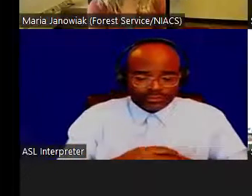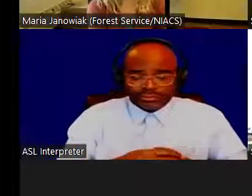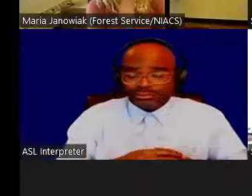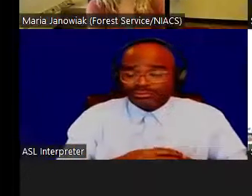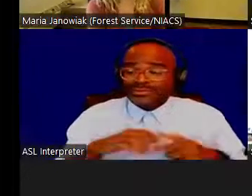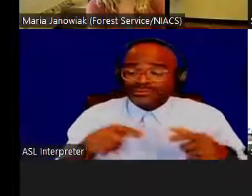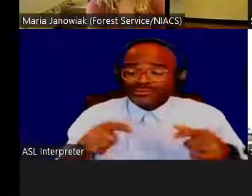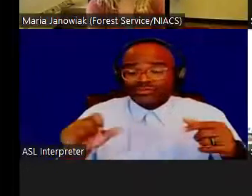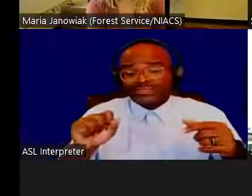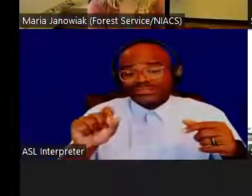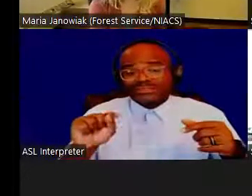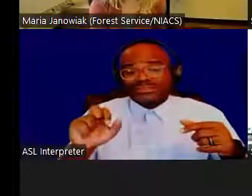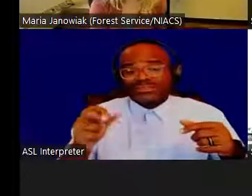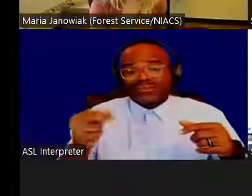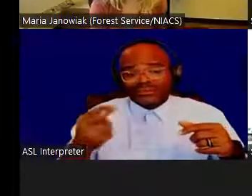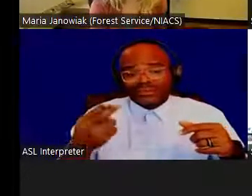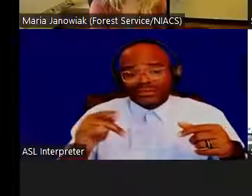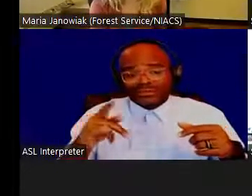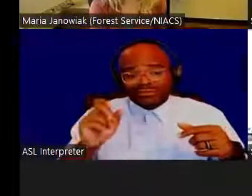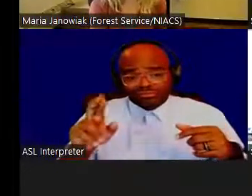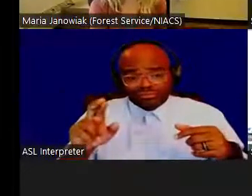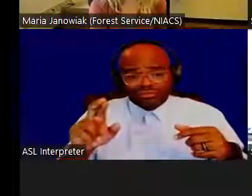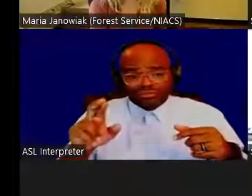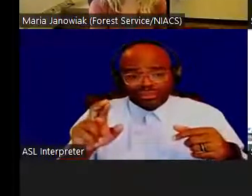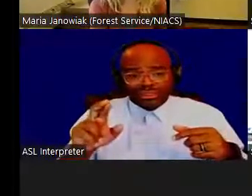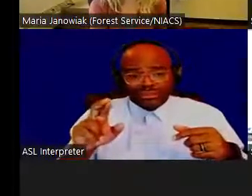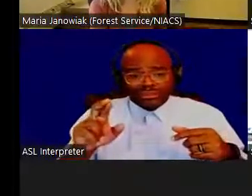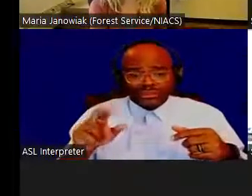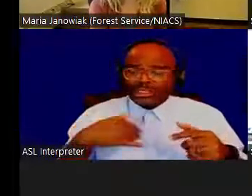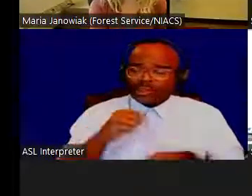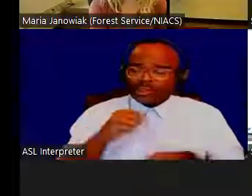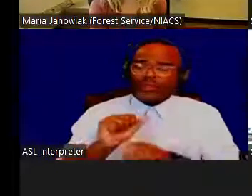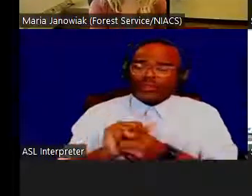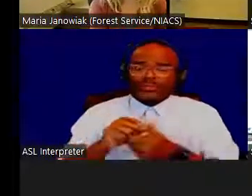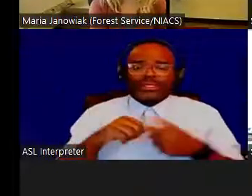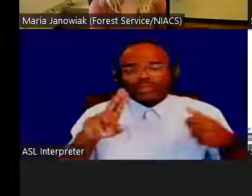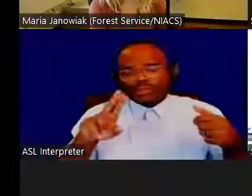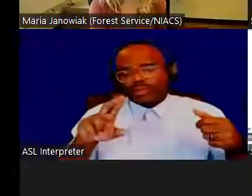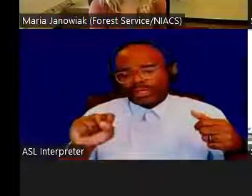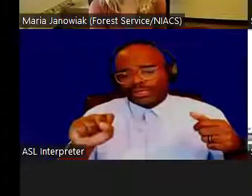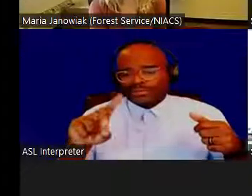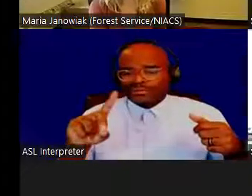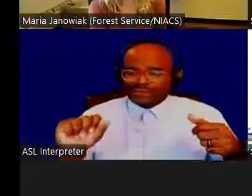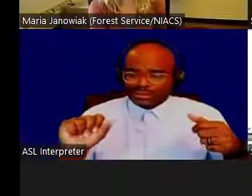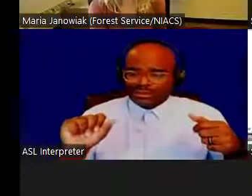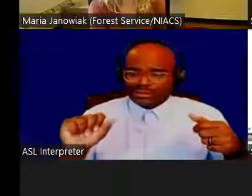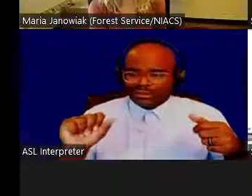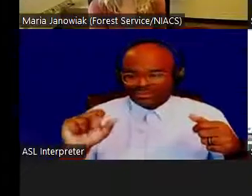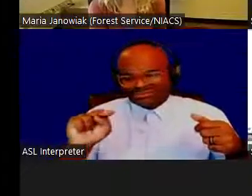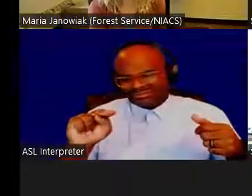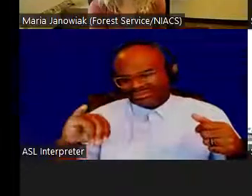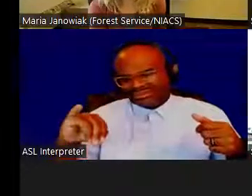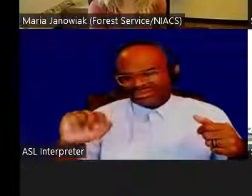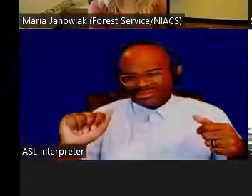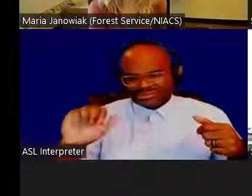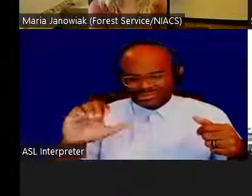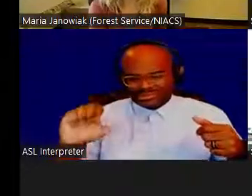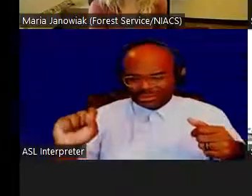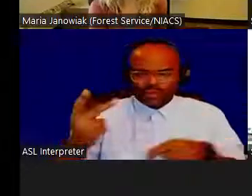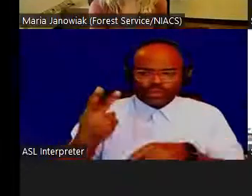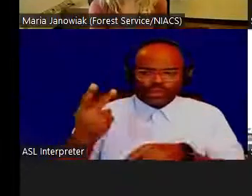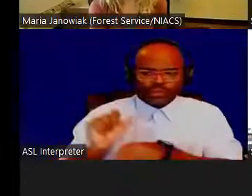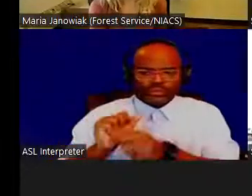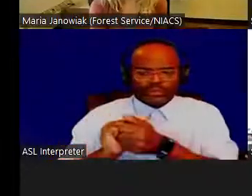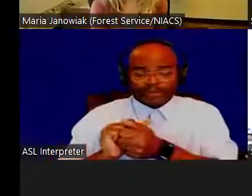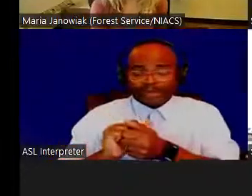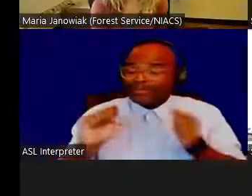Handler. Stephen Handler is a climate change adaptation specialist. He works with me at the USDA Forest Service and Northern Institute of Applied Climate Science. And